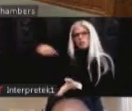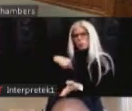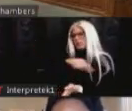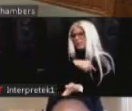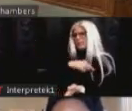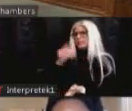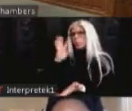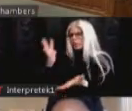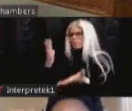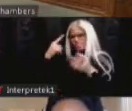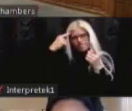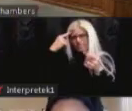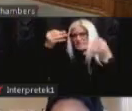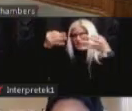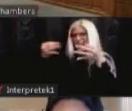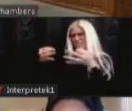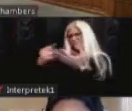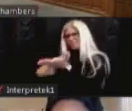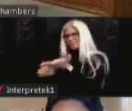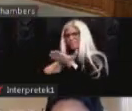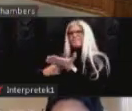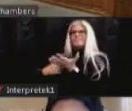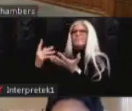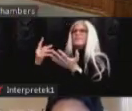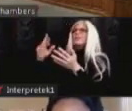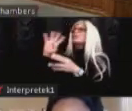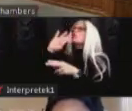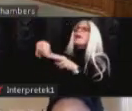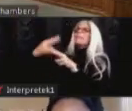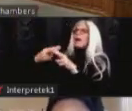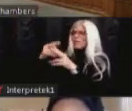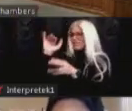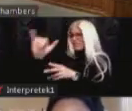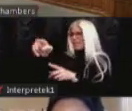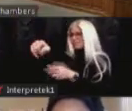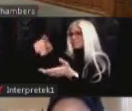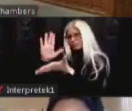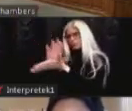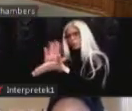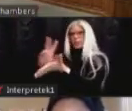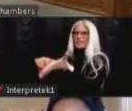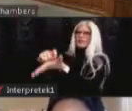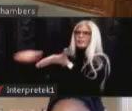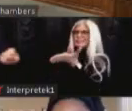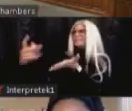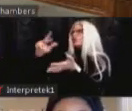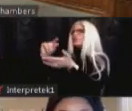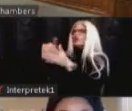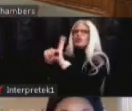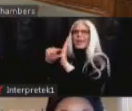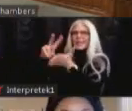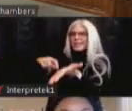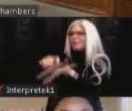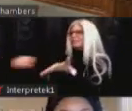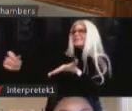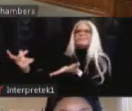decisions around around things like the school literacy, the third grade literacy, and some other issues, whatever ends up on